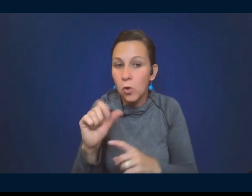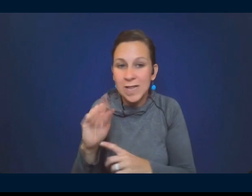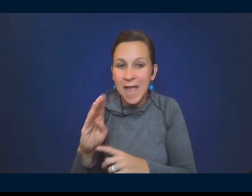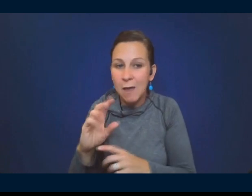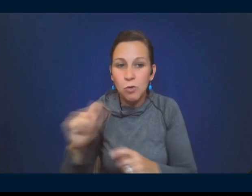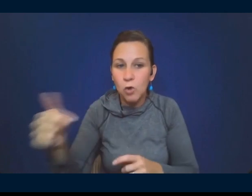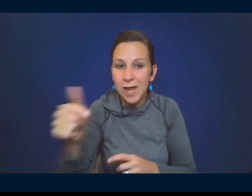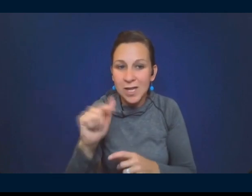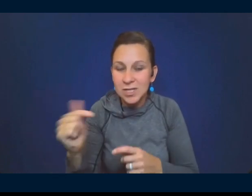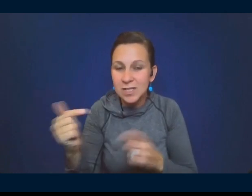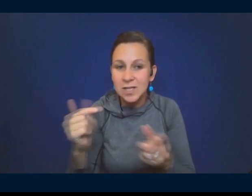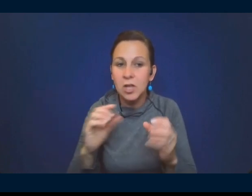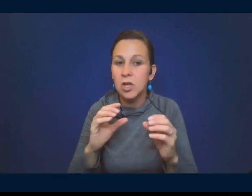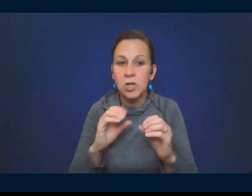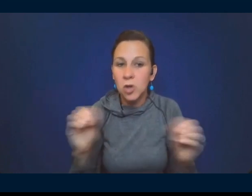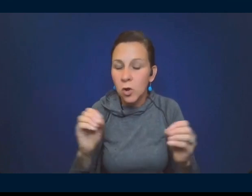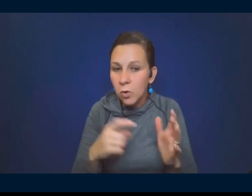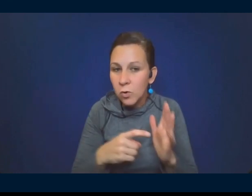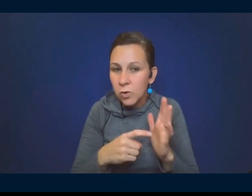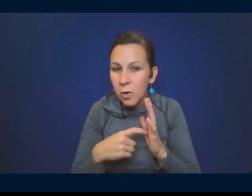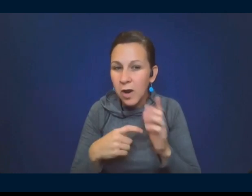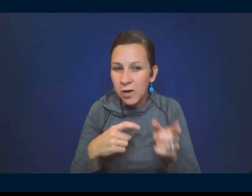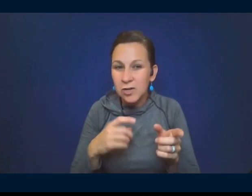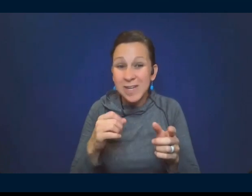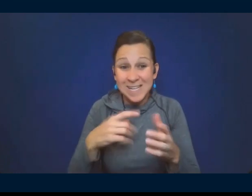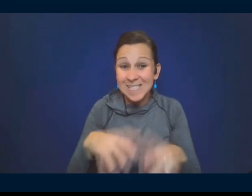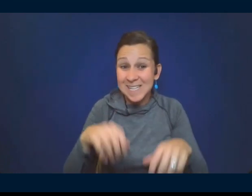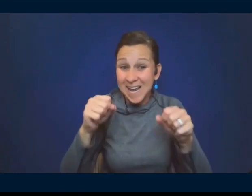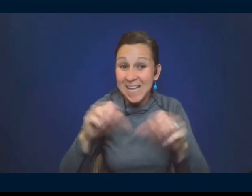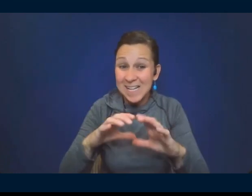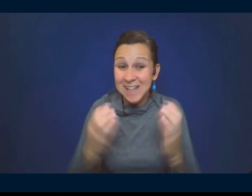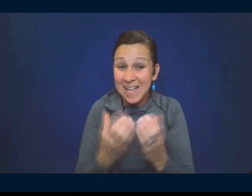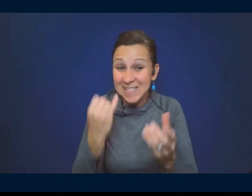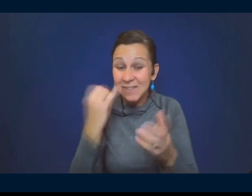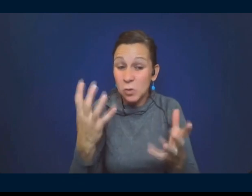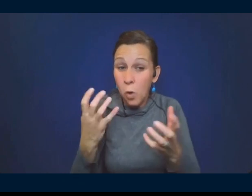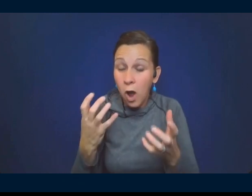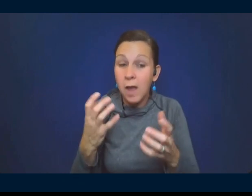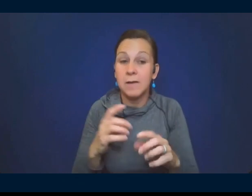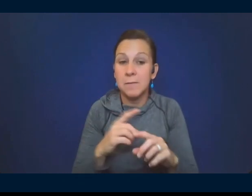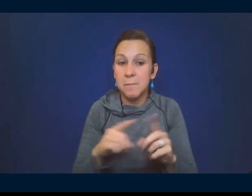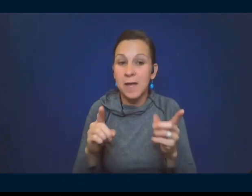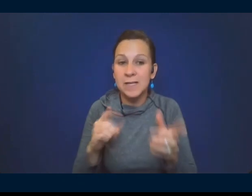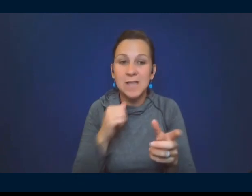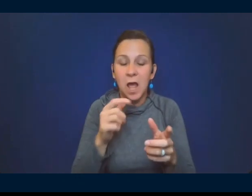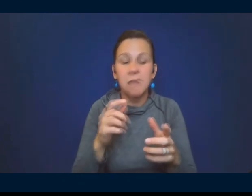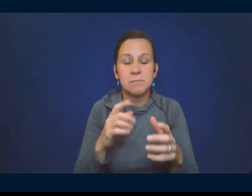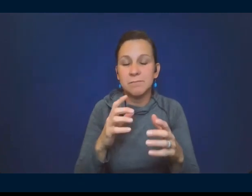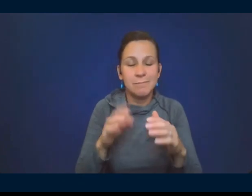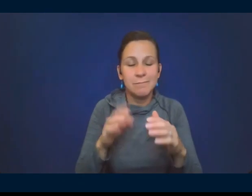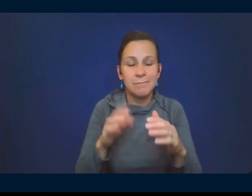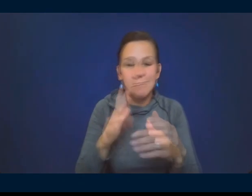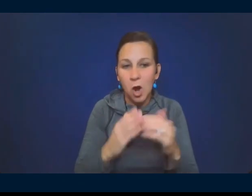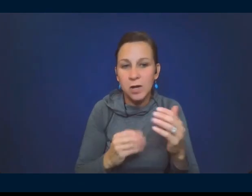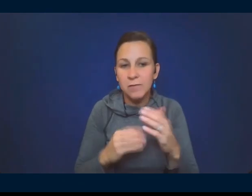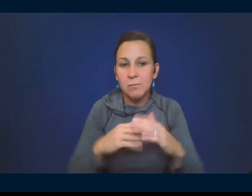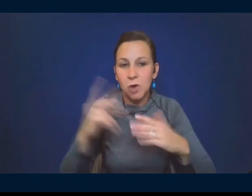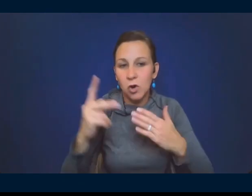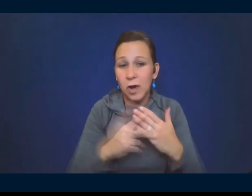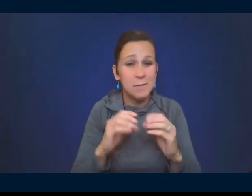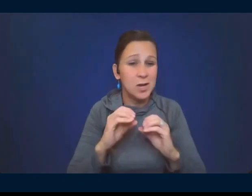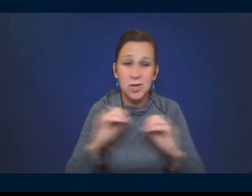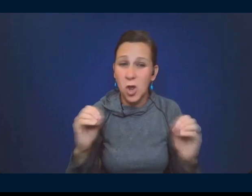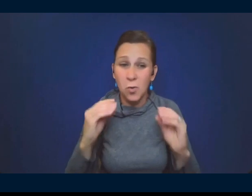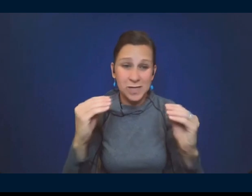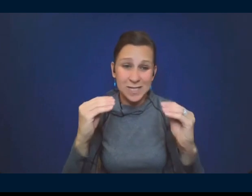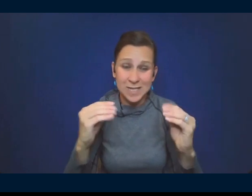rotations, no required coursework. You can take classes if you like. They are just not built into the structure of the program. No teaching requirements, okay?